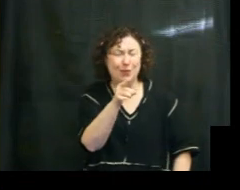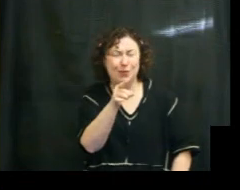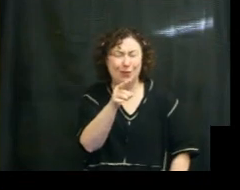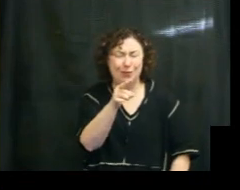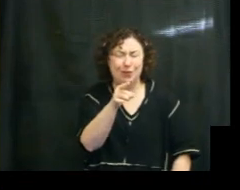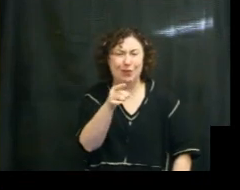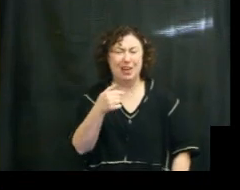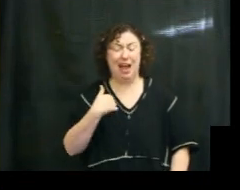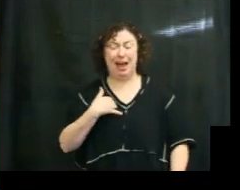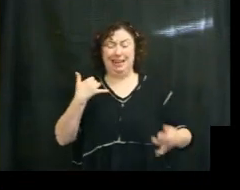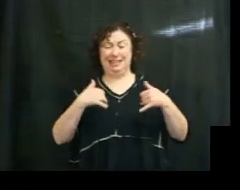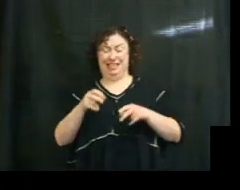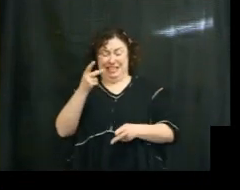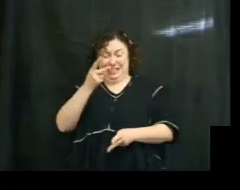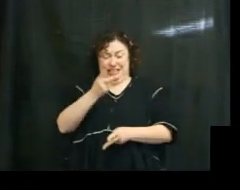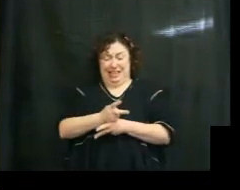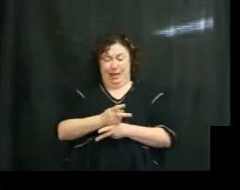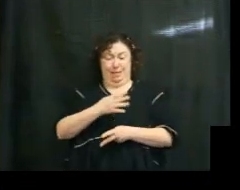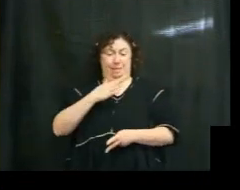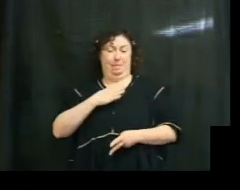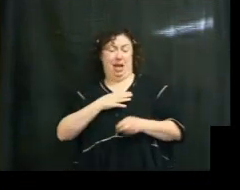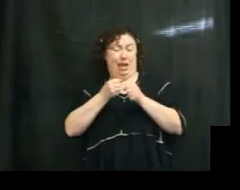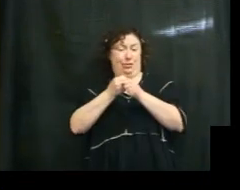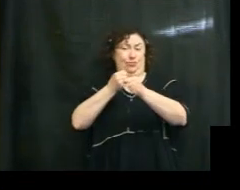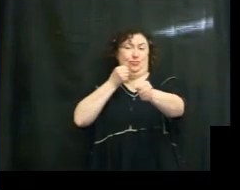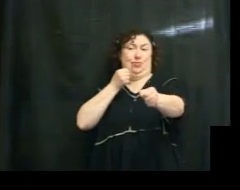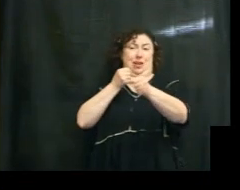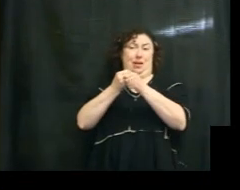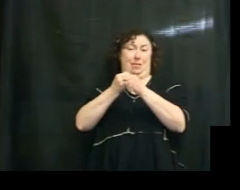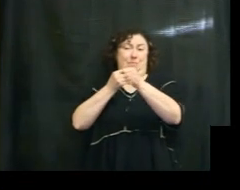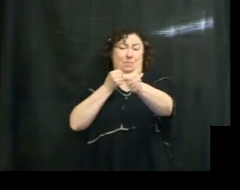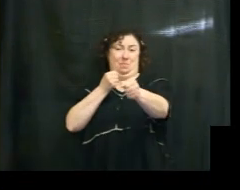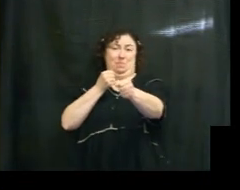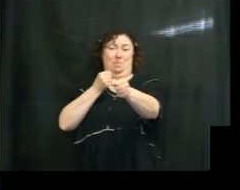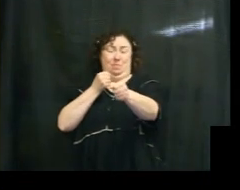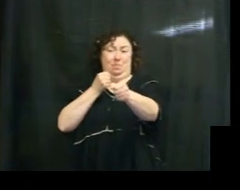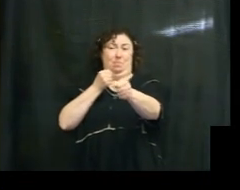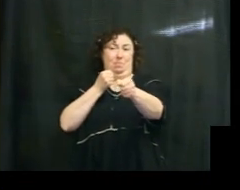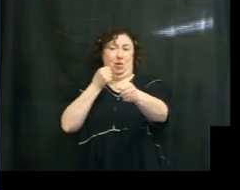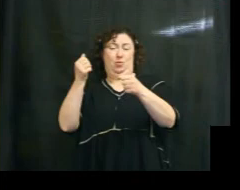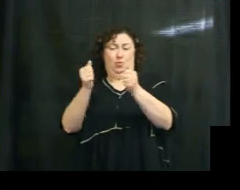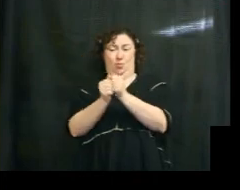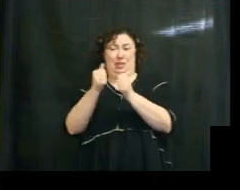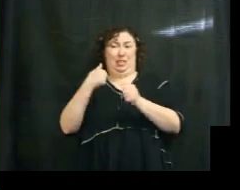still keep my trombone in my hands, and I will never let it go.